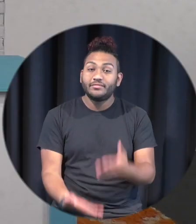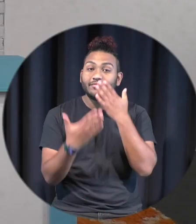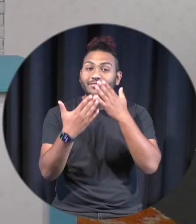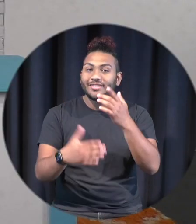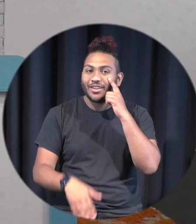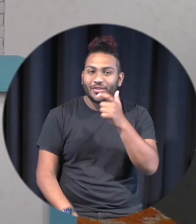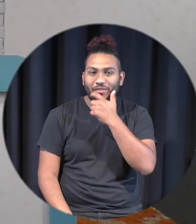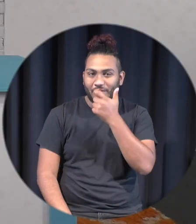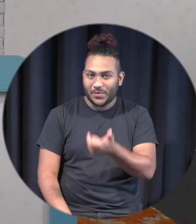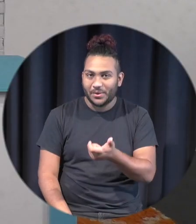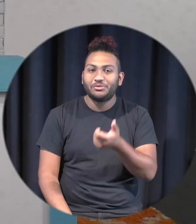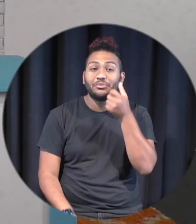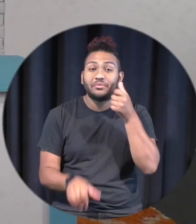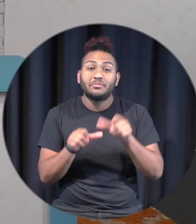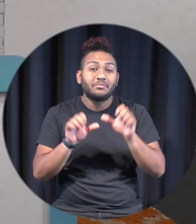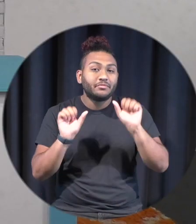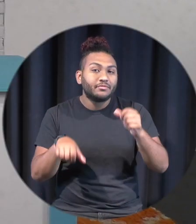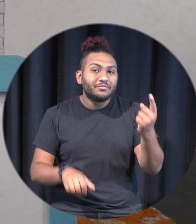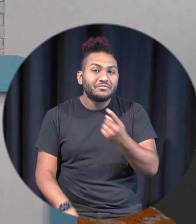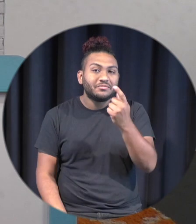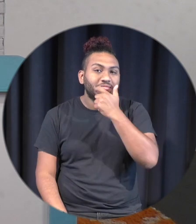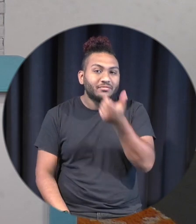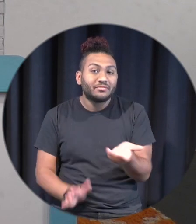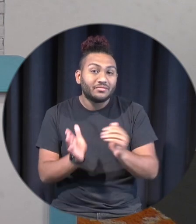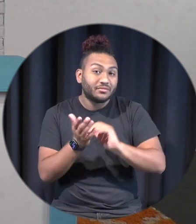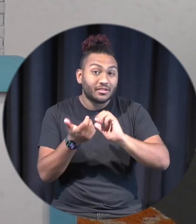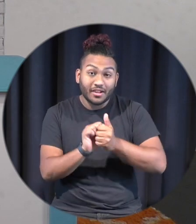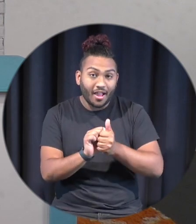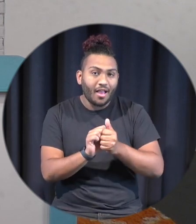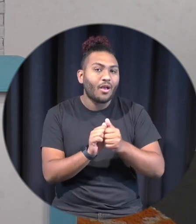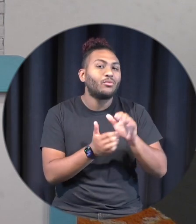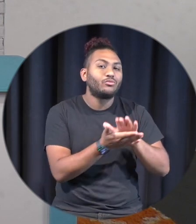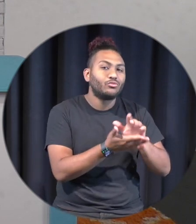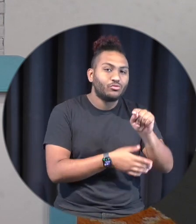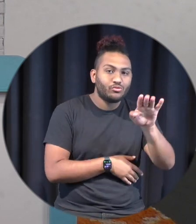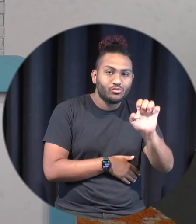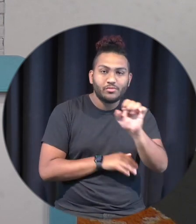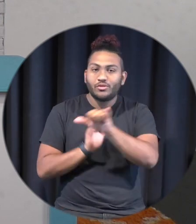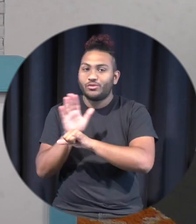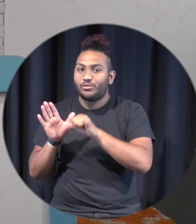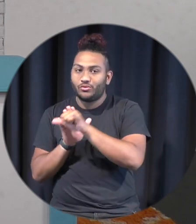Thank you for watching Brave TV News. Remember, you can always watch us on